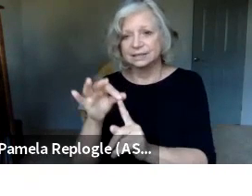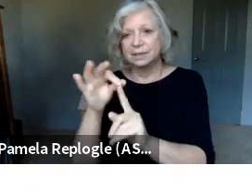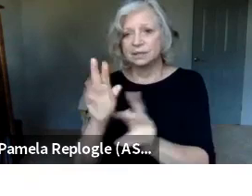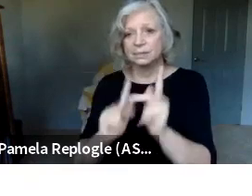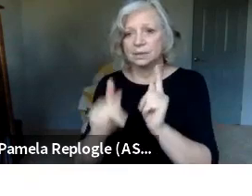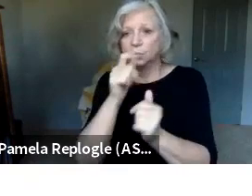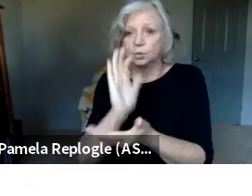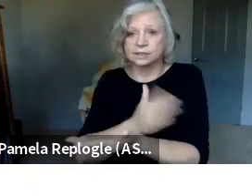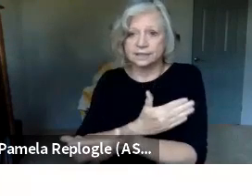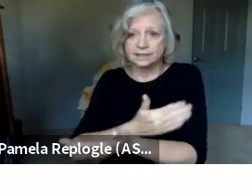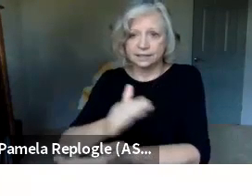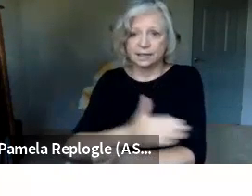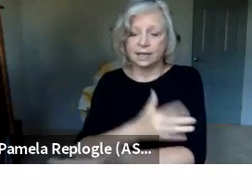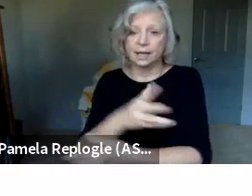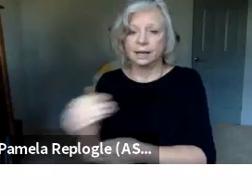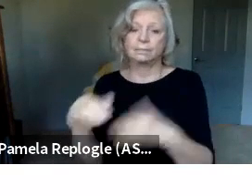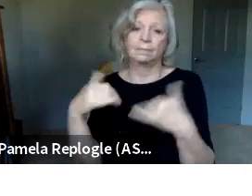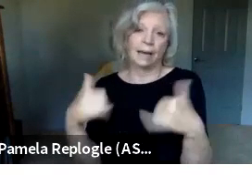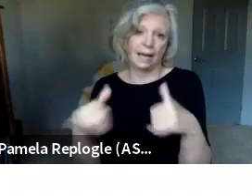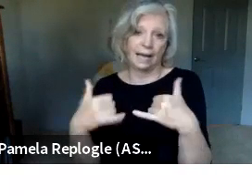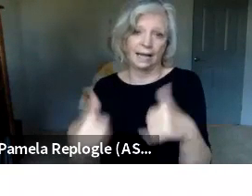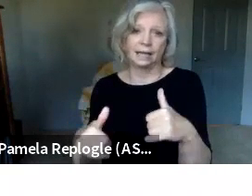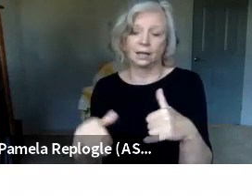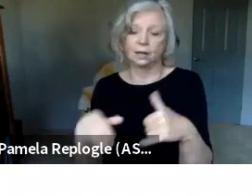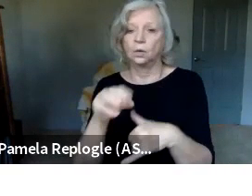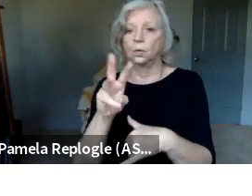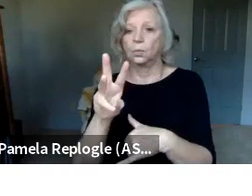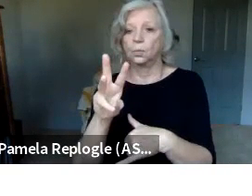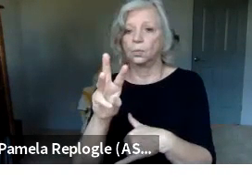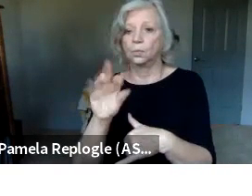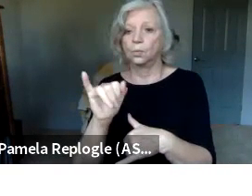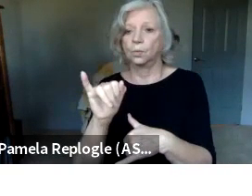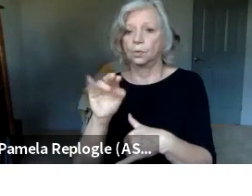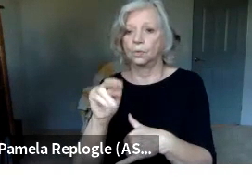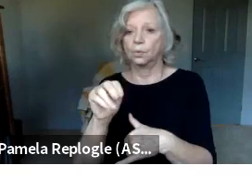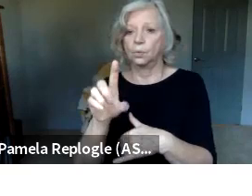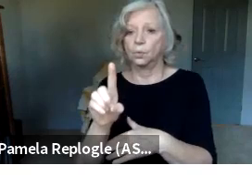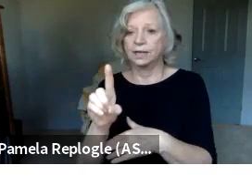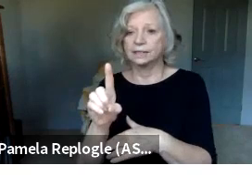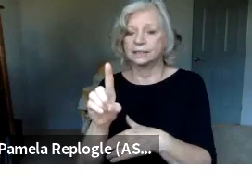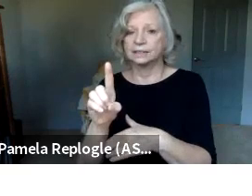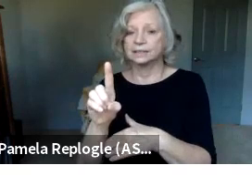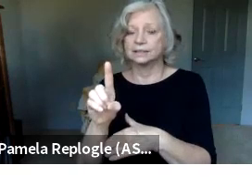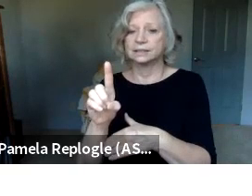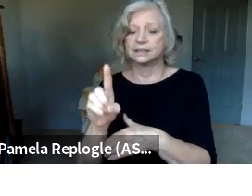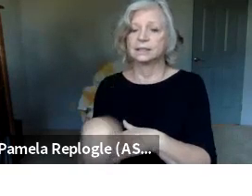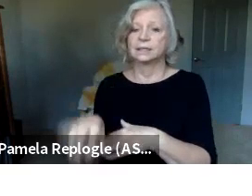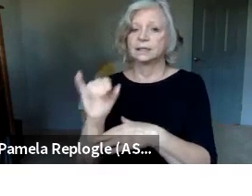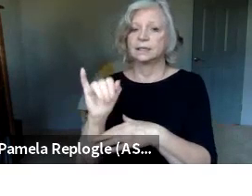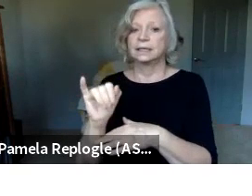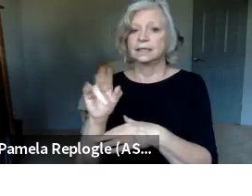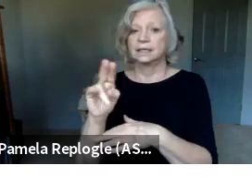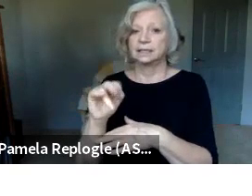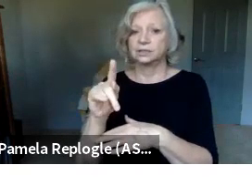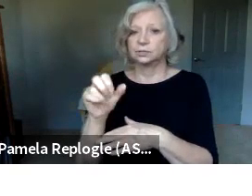singing and playing wind instruments. There's a recommendation for additional